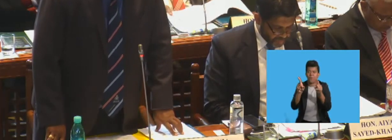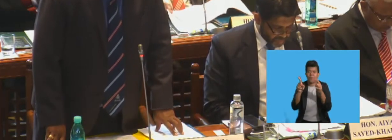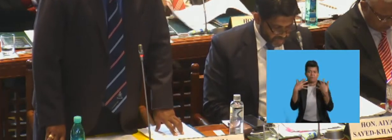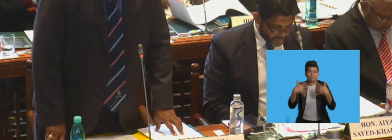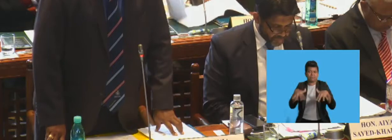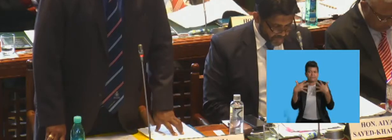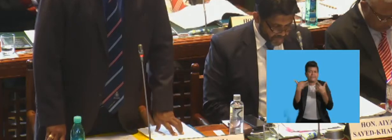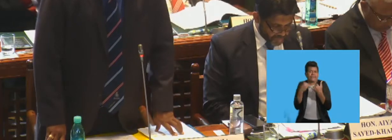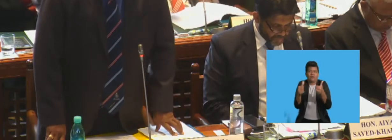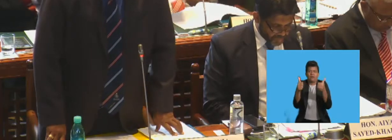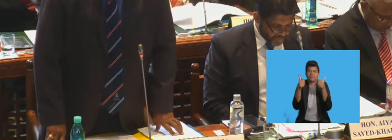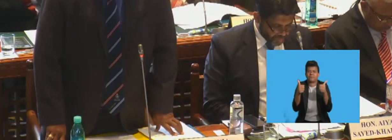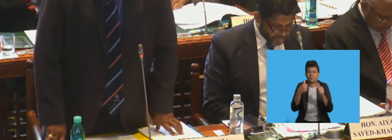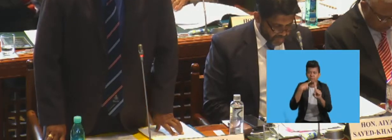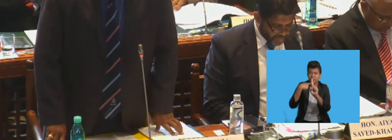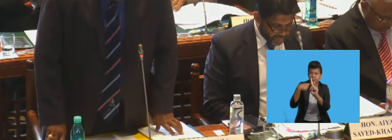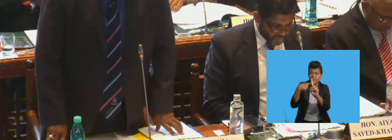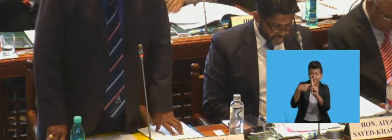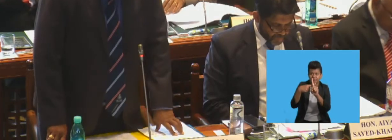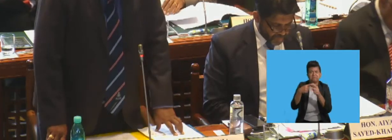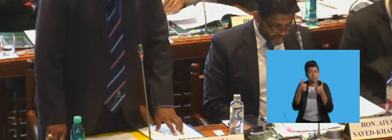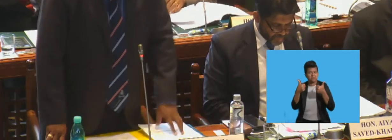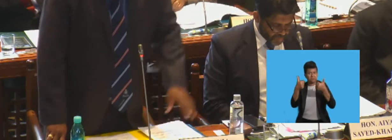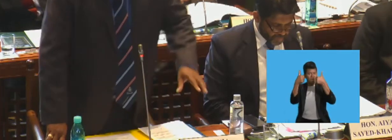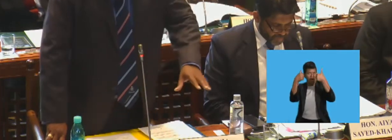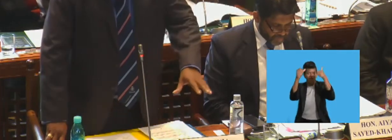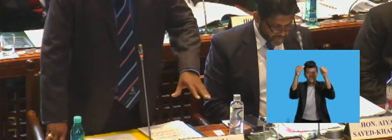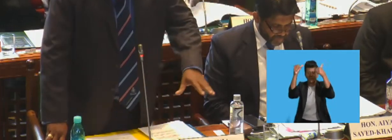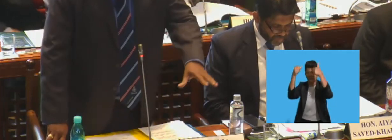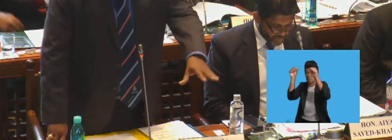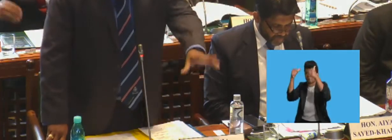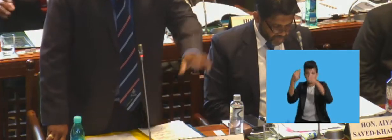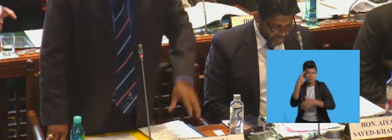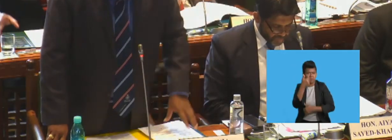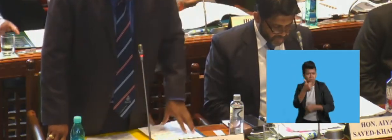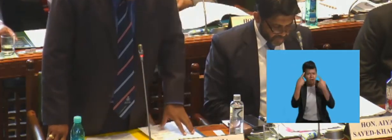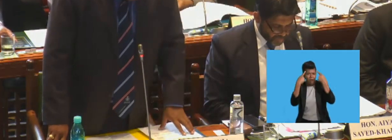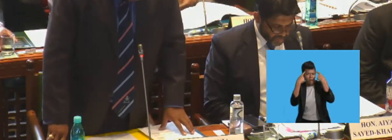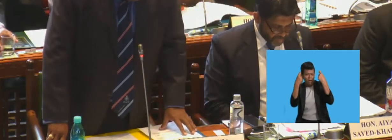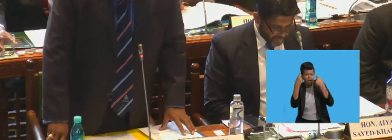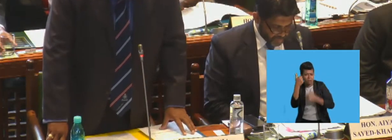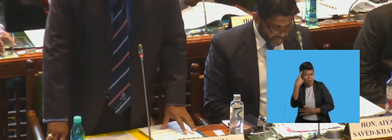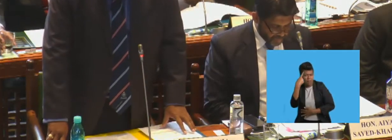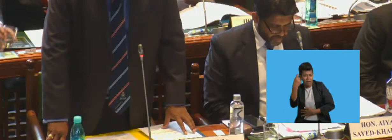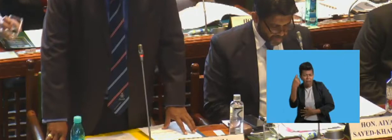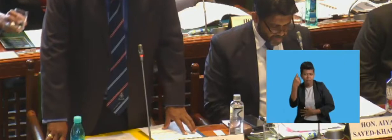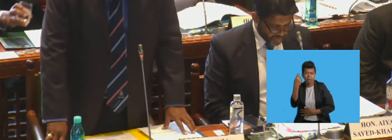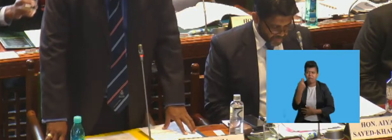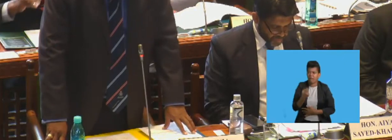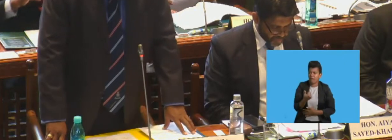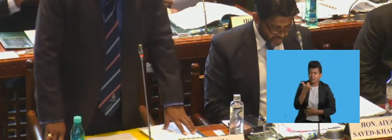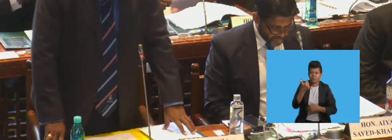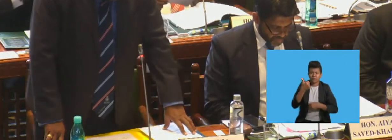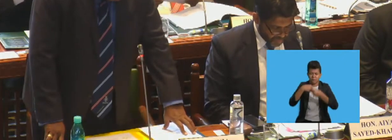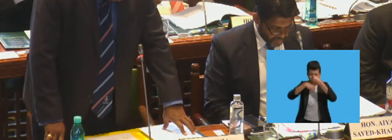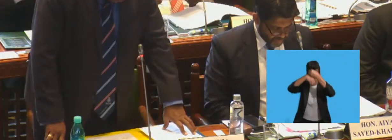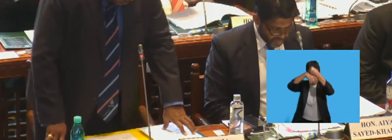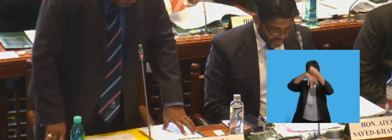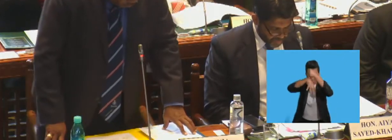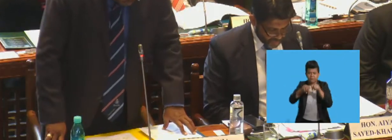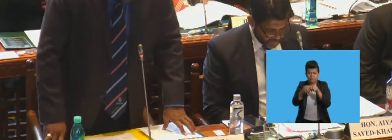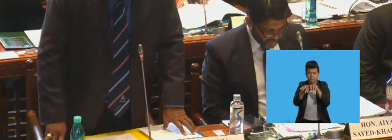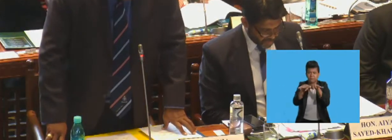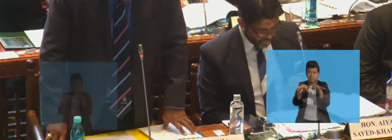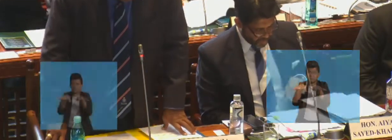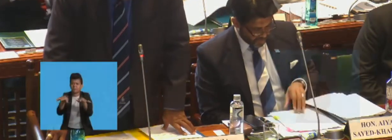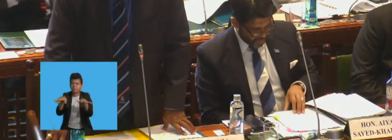Speaker, and we need to work very closely with the stakeholders, as I've said, so that it can filter down to all the ranks of the Fiji Police